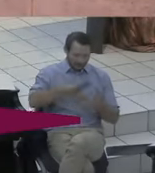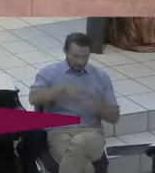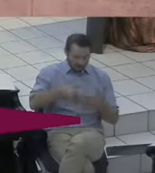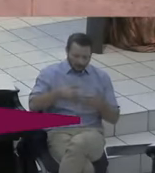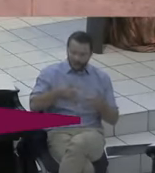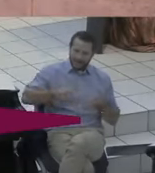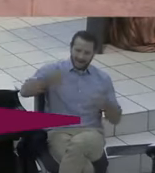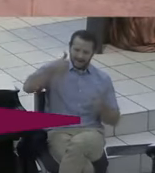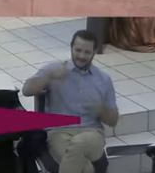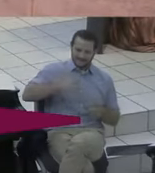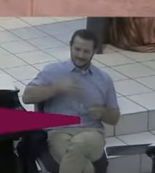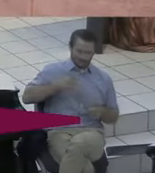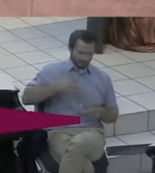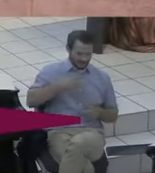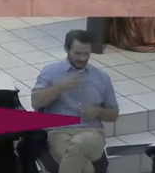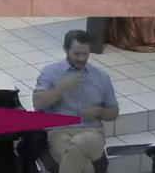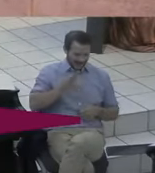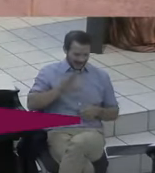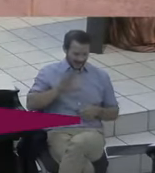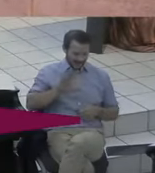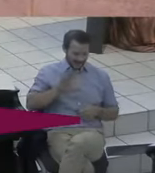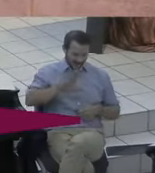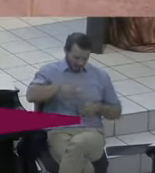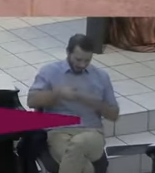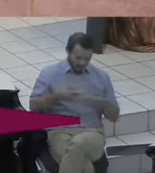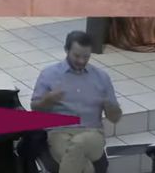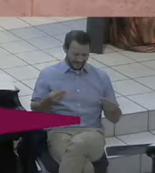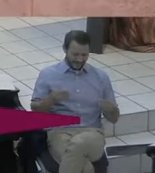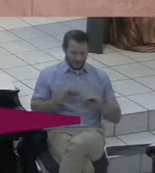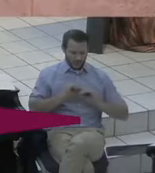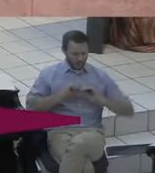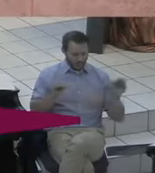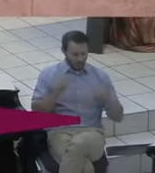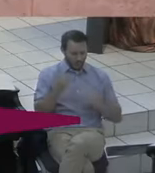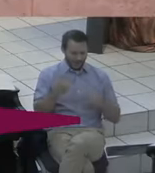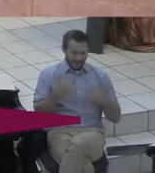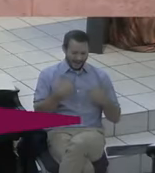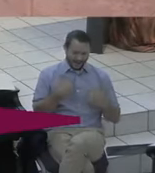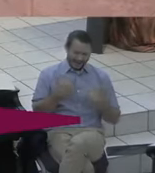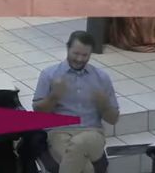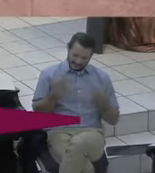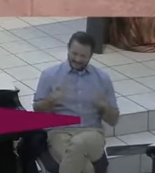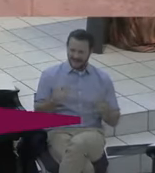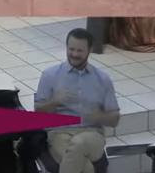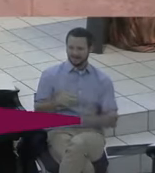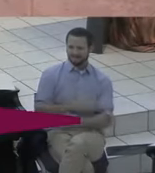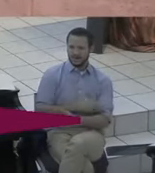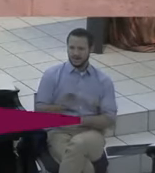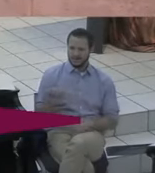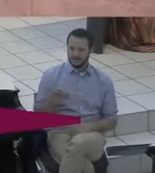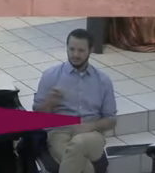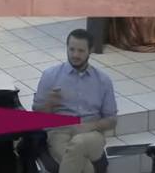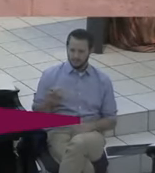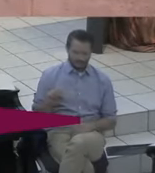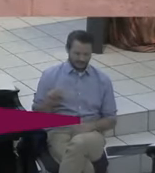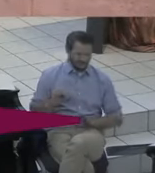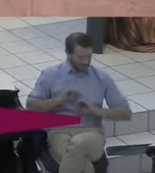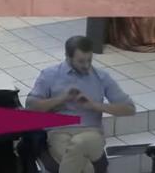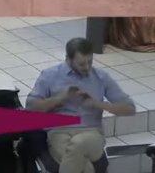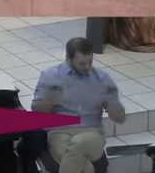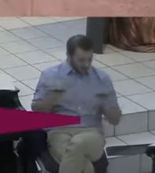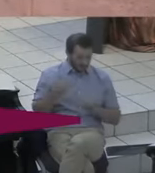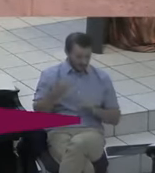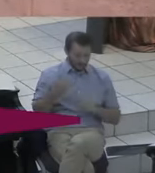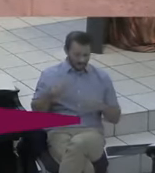against his whole land. No one has ever had the mighty power that Moses had. No one has ever done